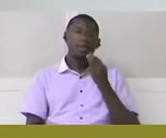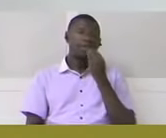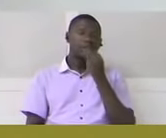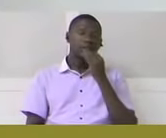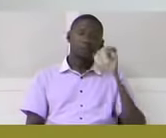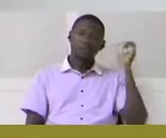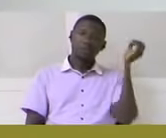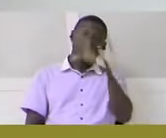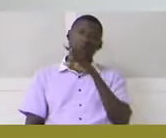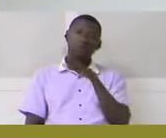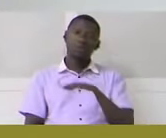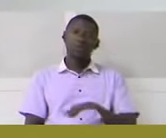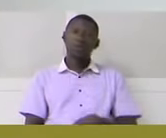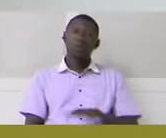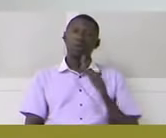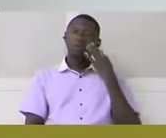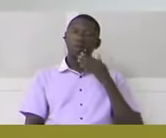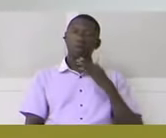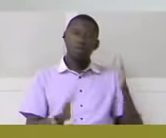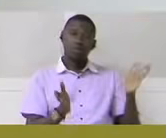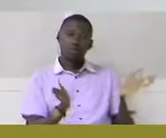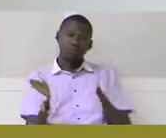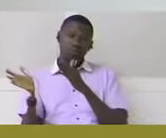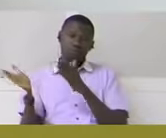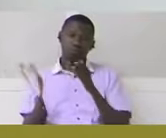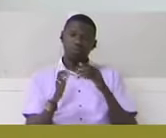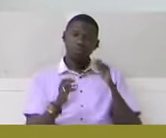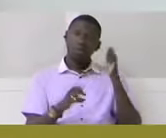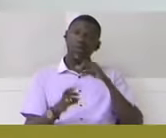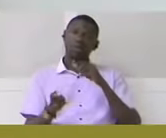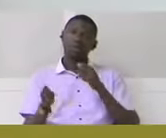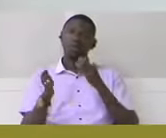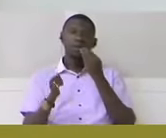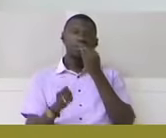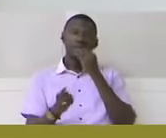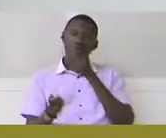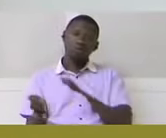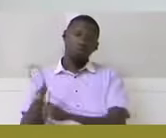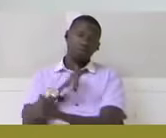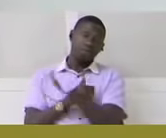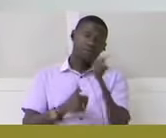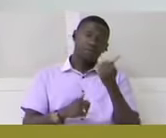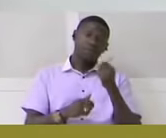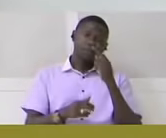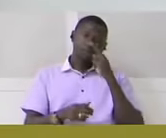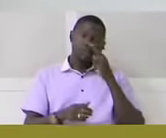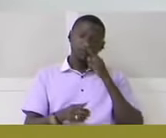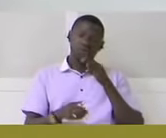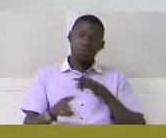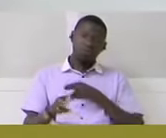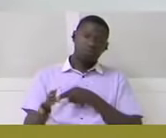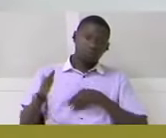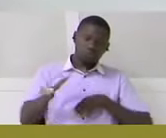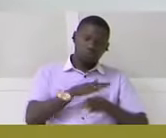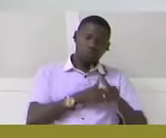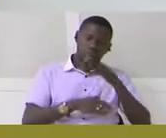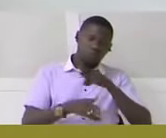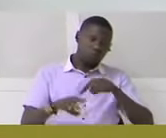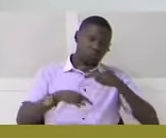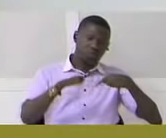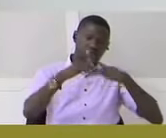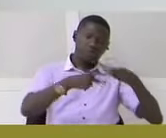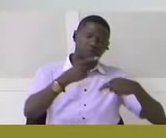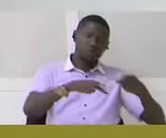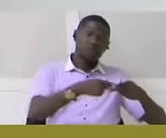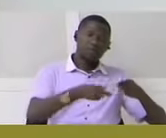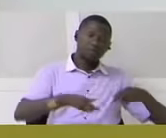wa fai. When the wind is blowing and then the biscuit will come back and try to roll over the road. Ninga tara fonyobe kering ay